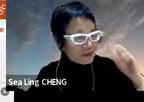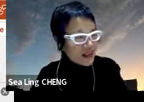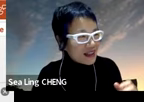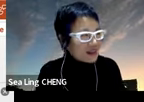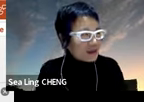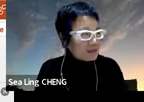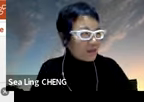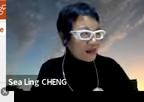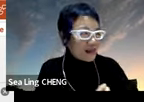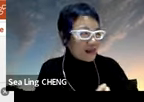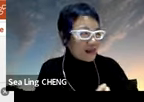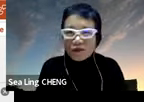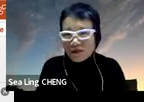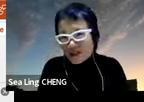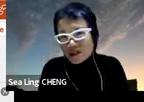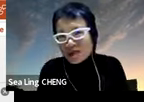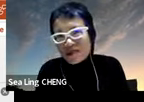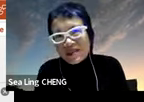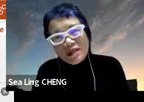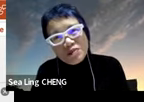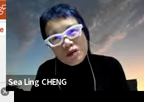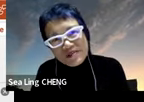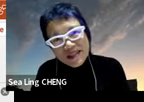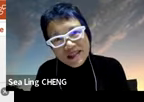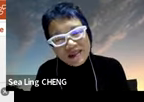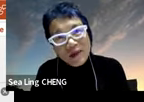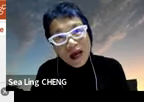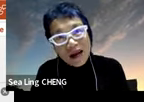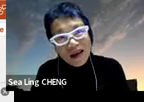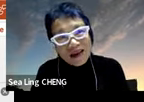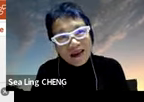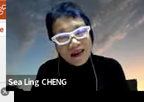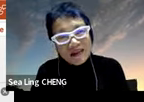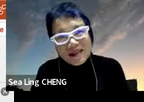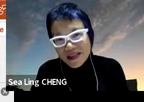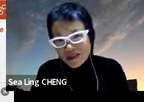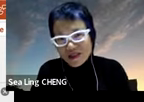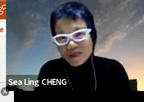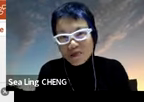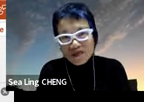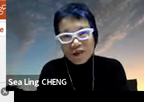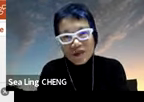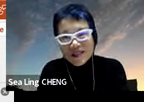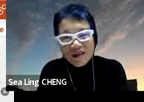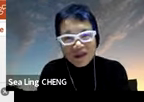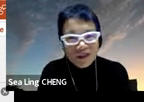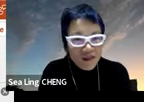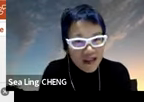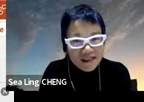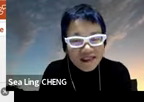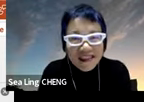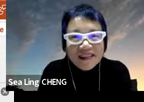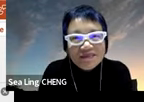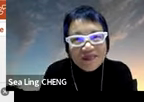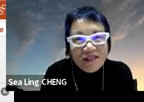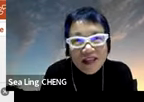people. And my own research was very much motivated by discussions with Koreans on the